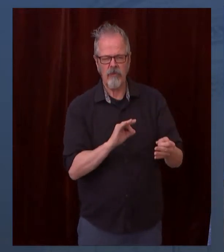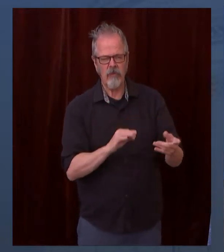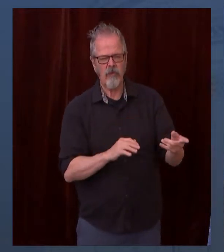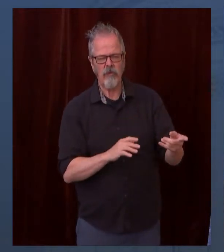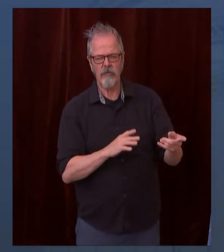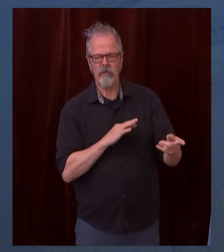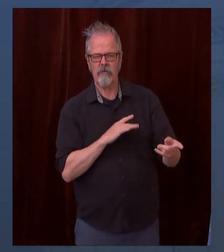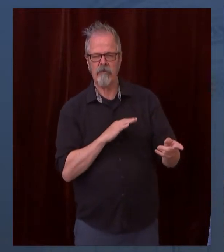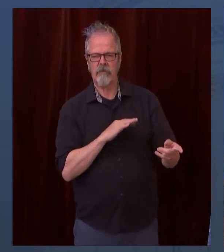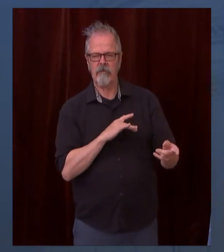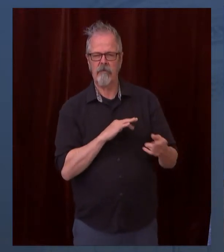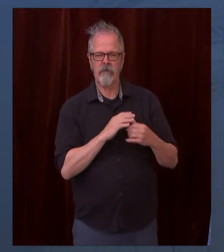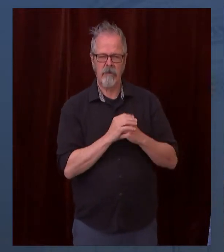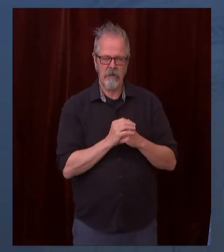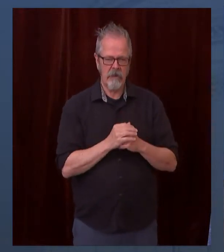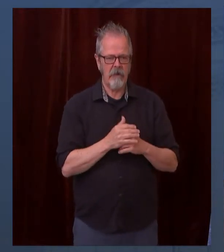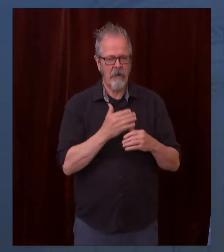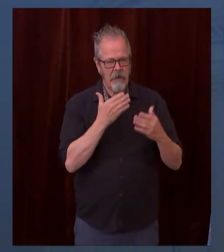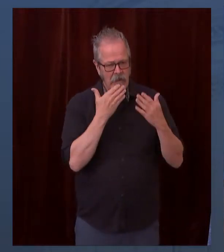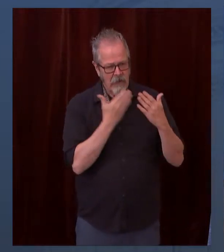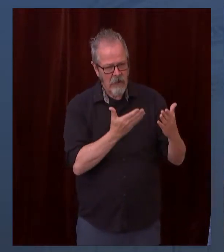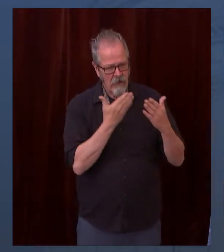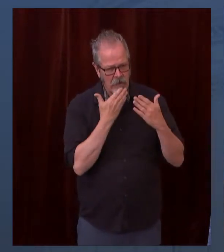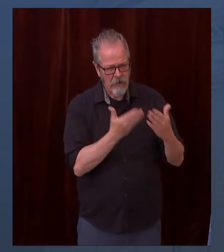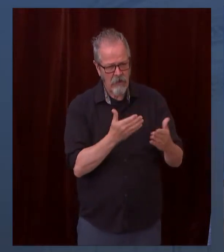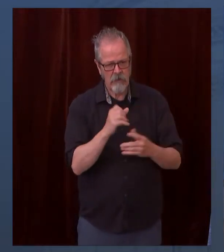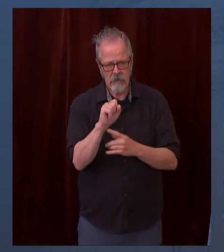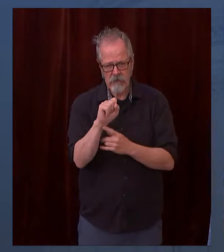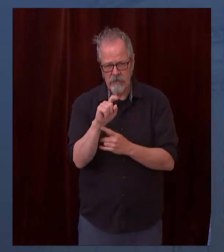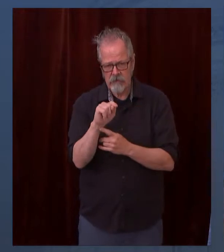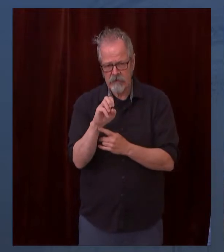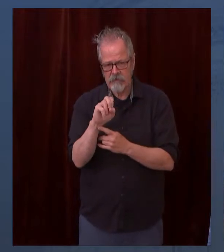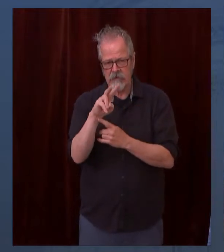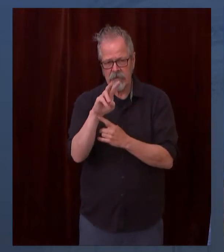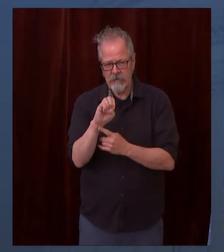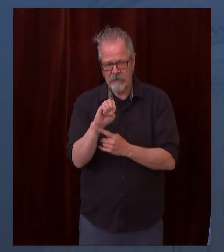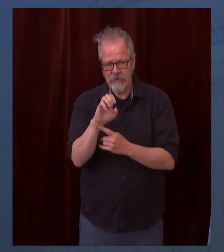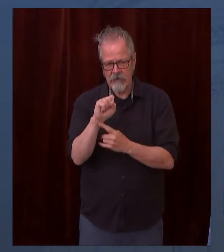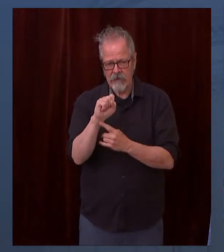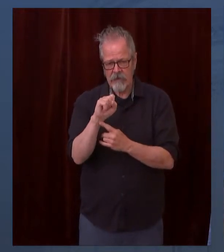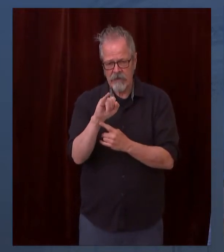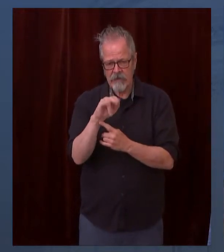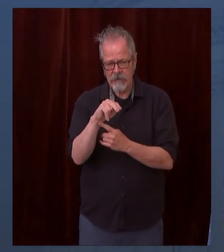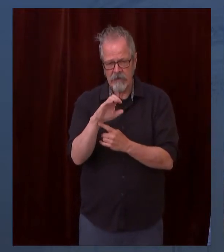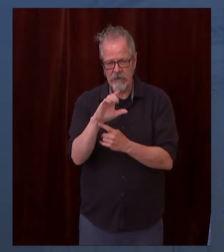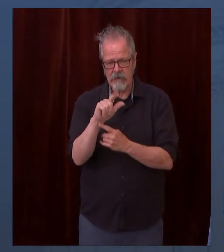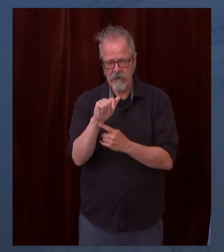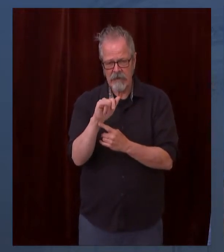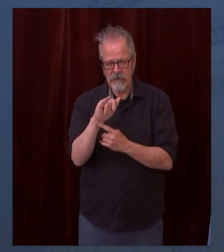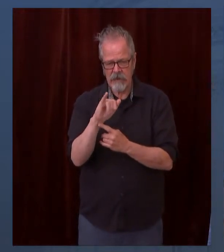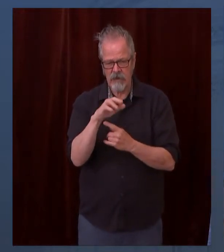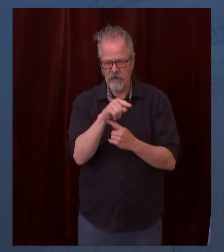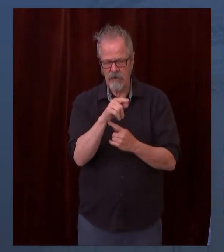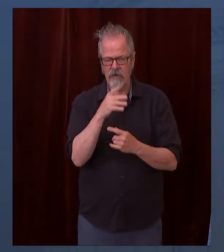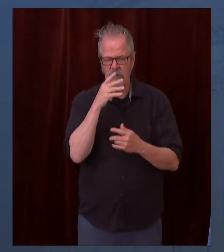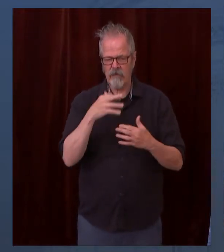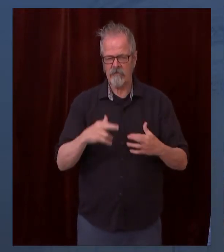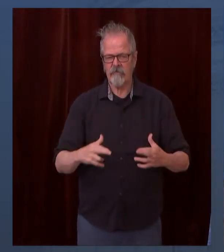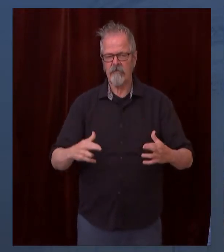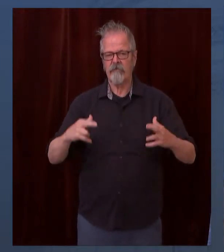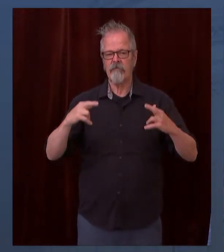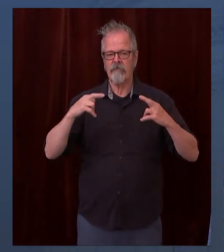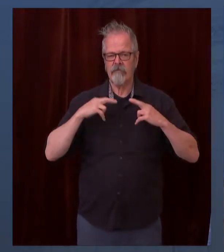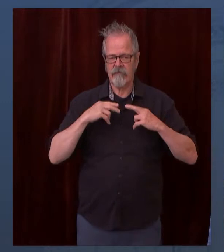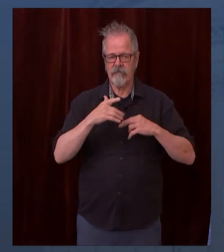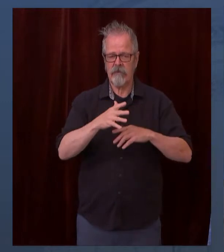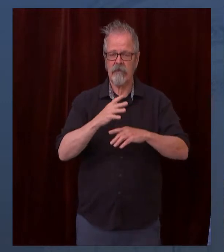at DOC, I believe 32 years, and the reform efforts that he began in the Department of Corrections. With that, I'd like